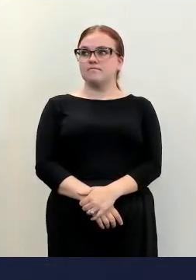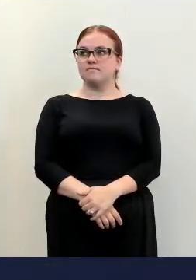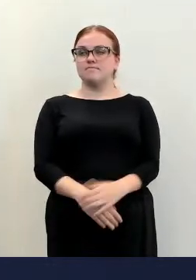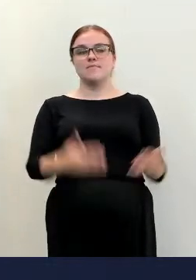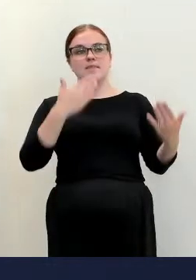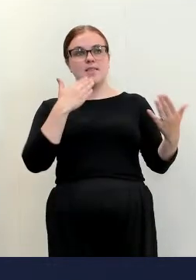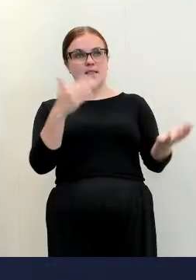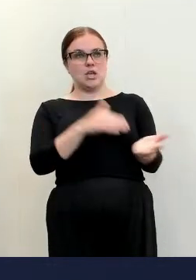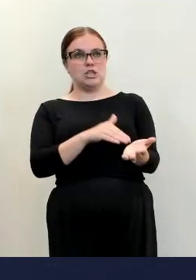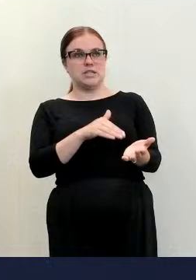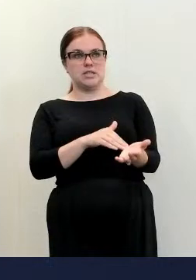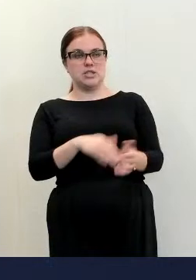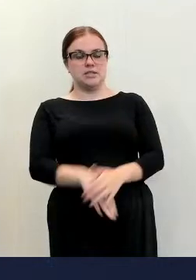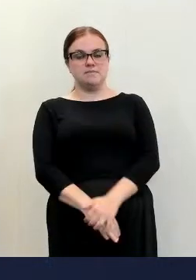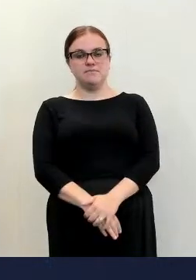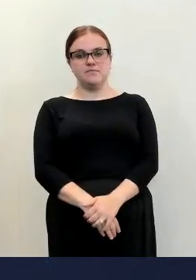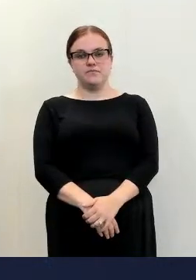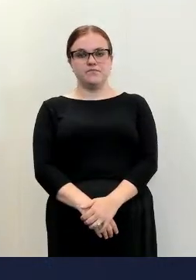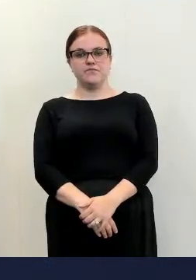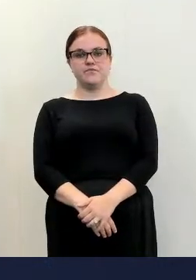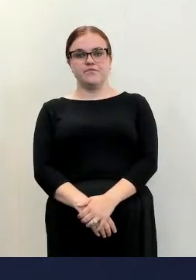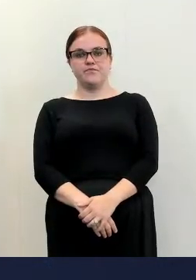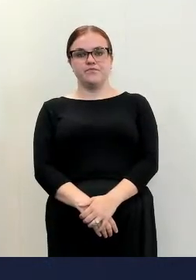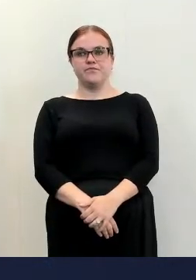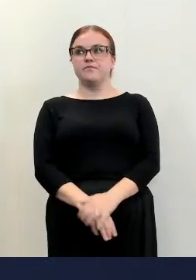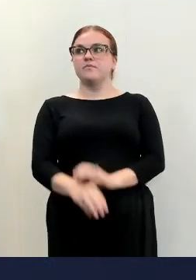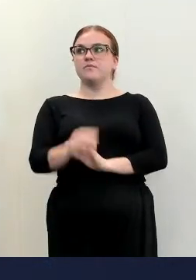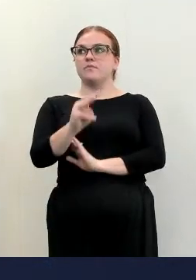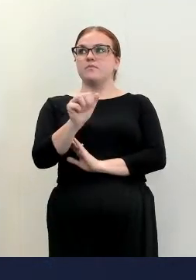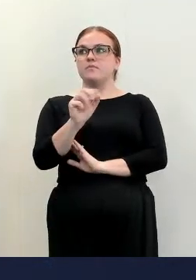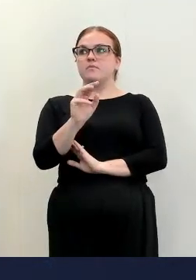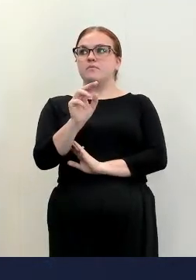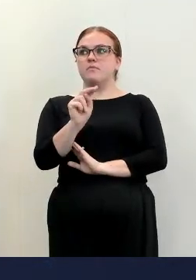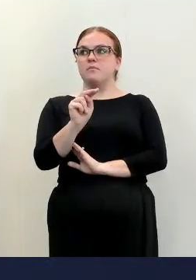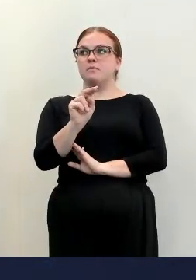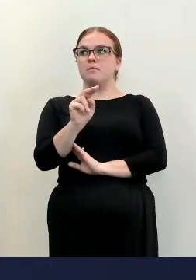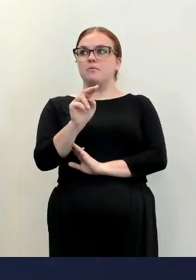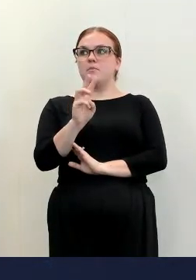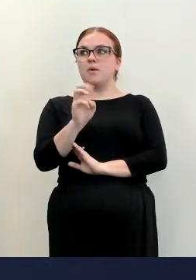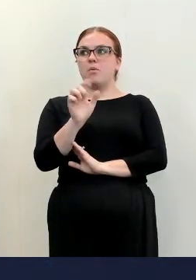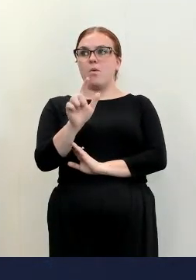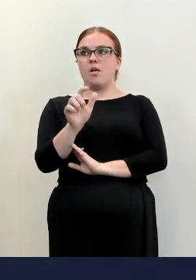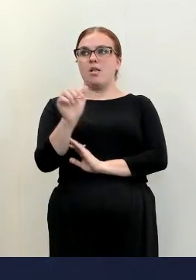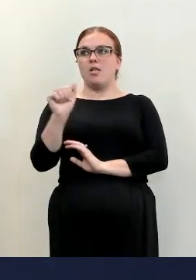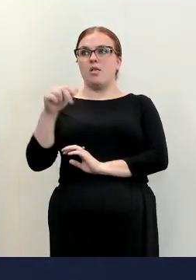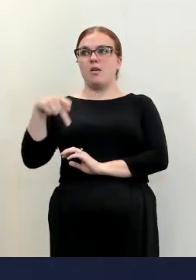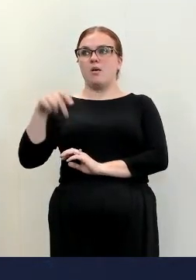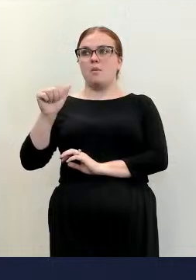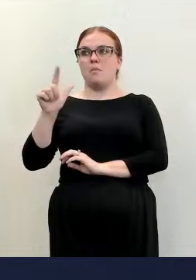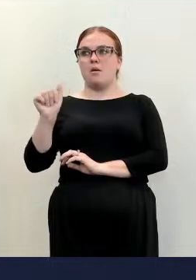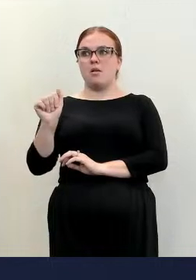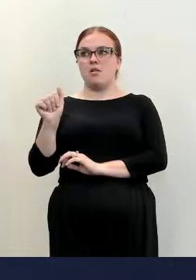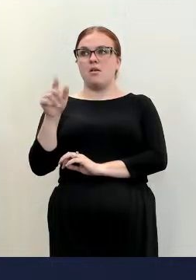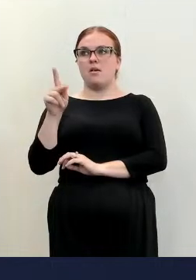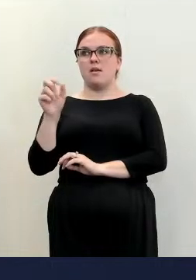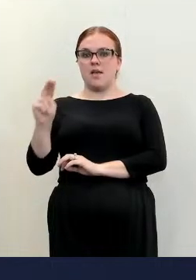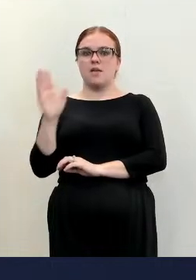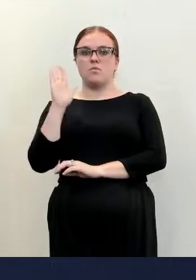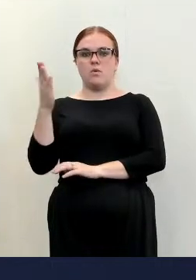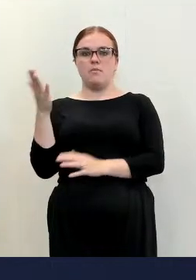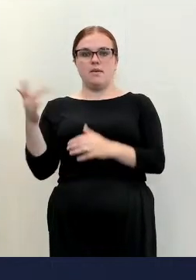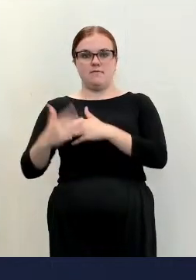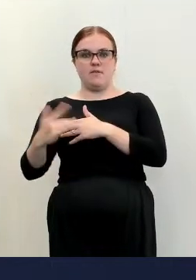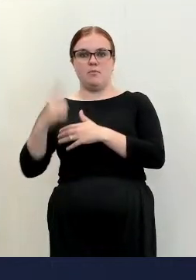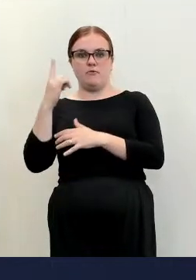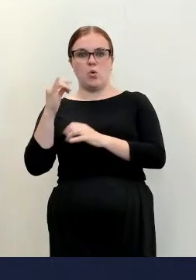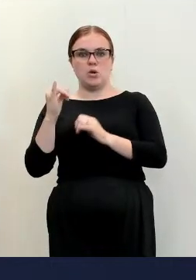Thank you, Doctor. Manuela, Paula, and Ken will be available for any individualized questions you may have